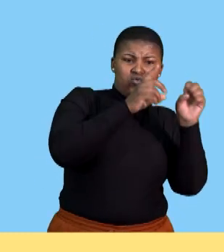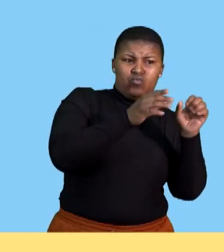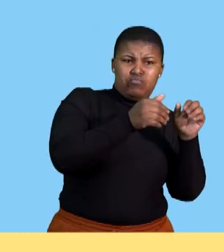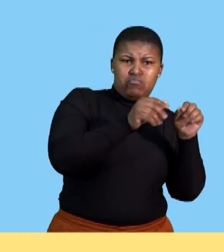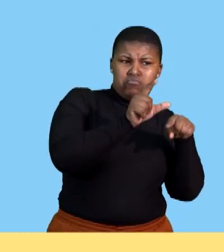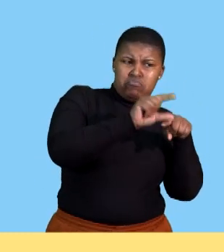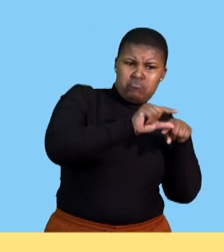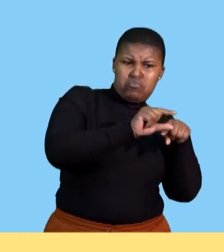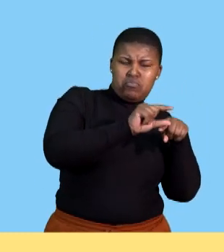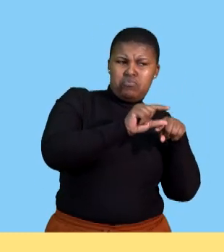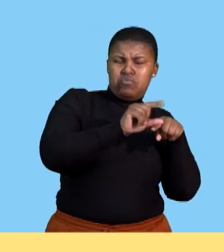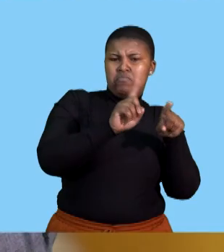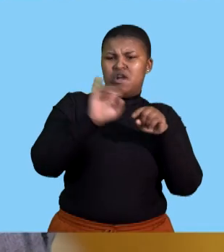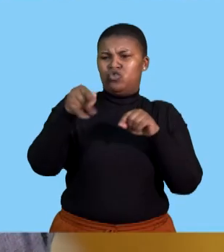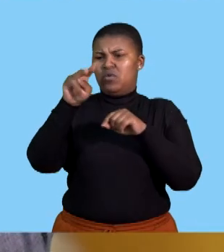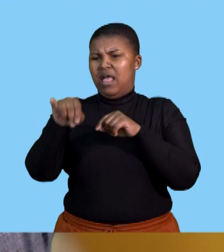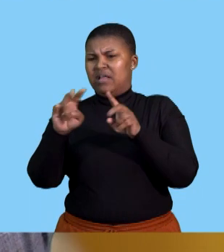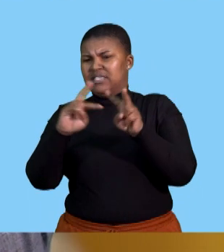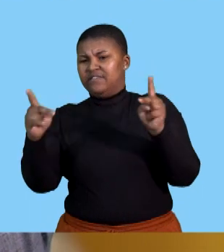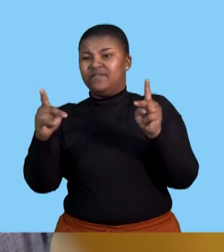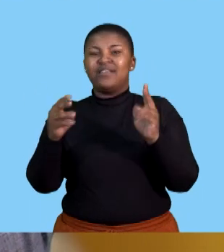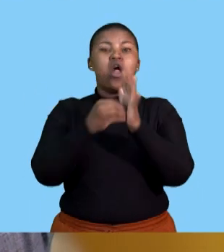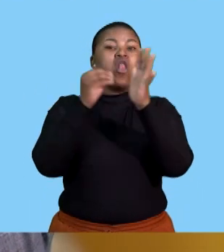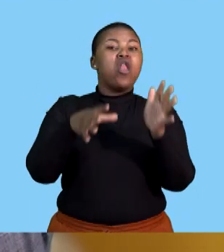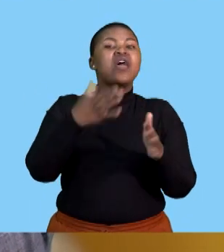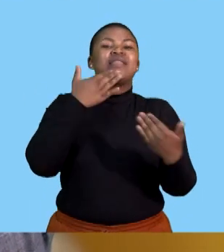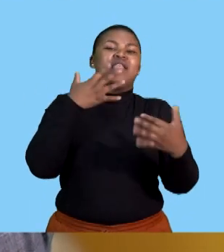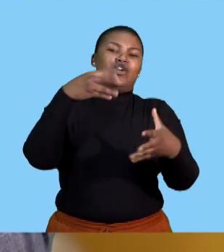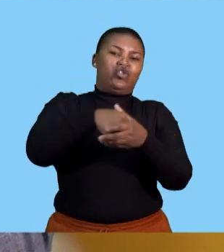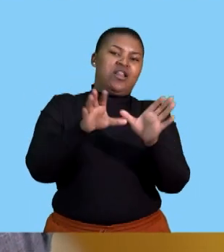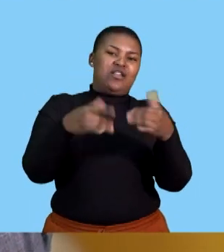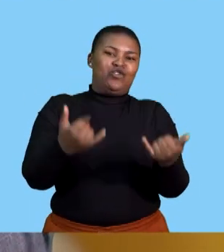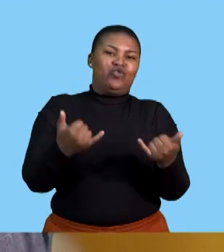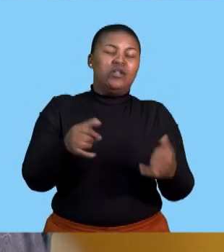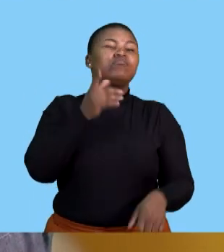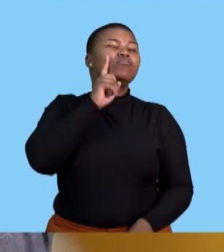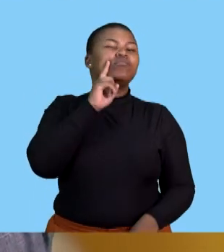in July? Dear learners, thank you so much for joining me in today's class. I hope to see you